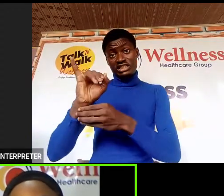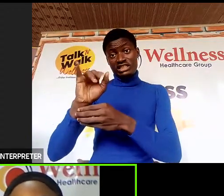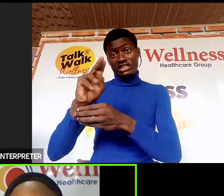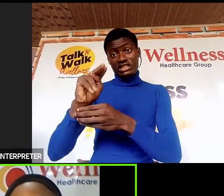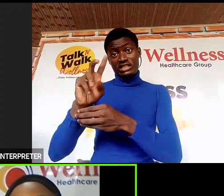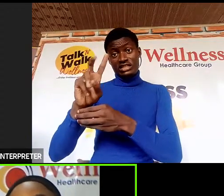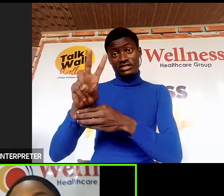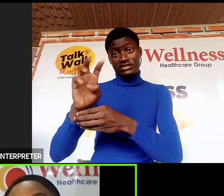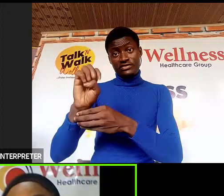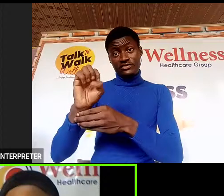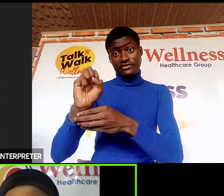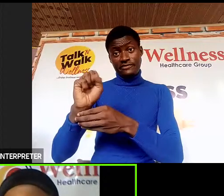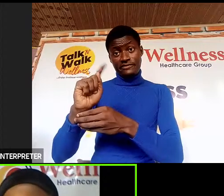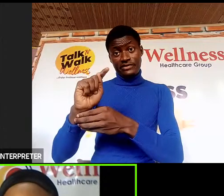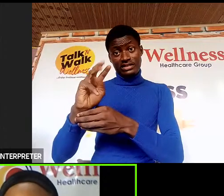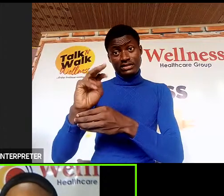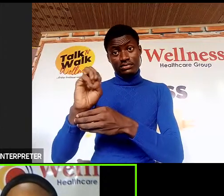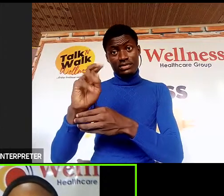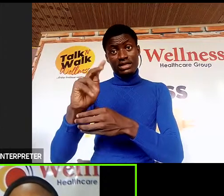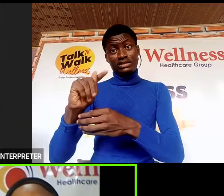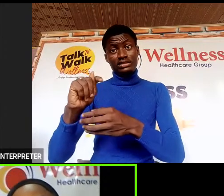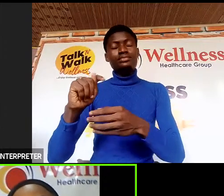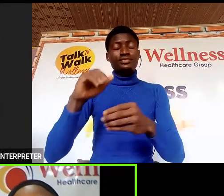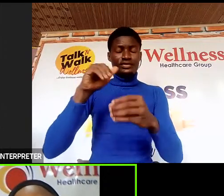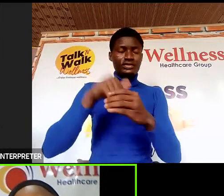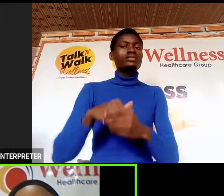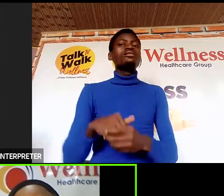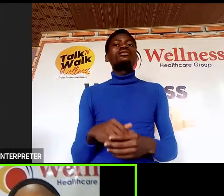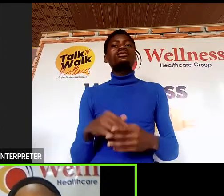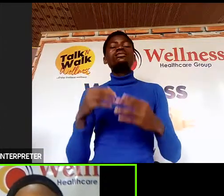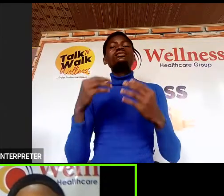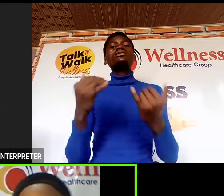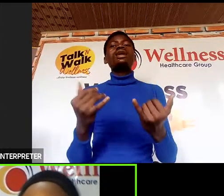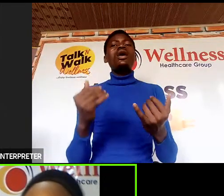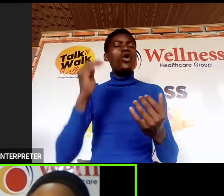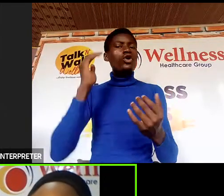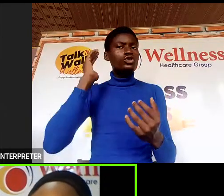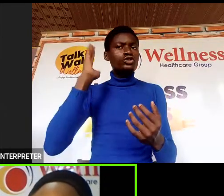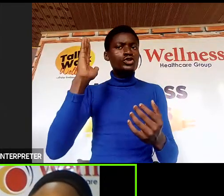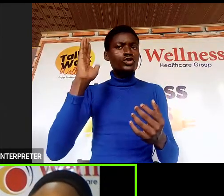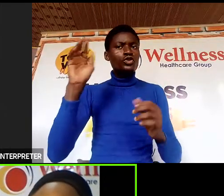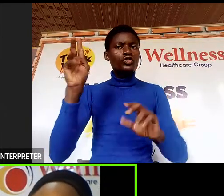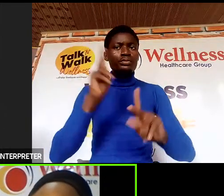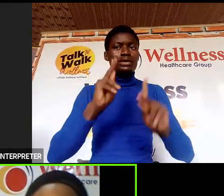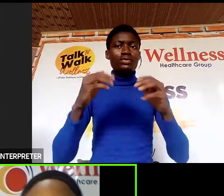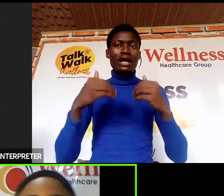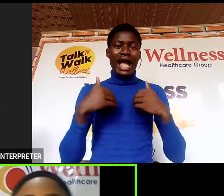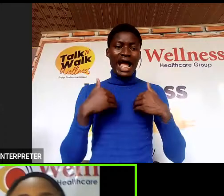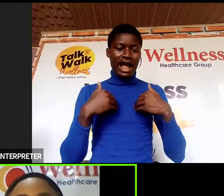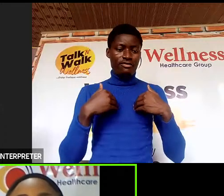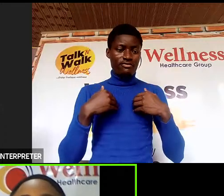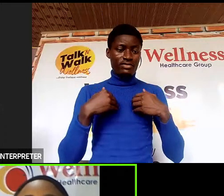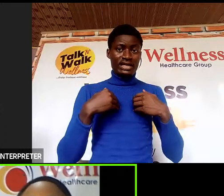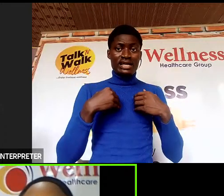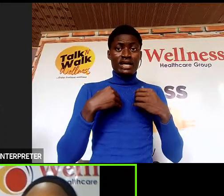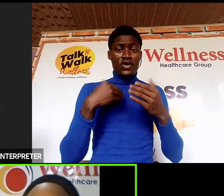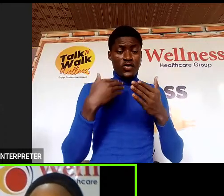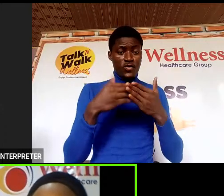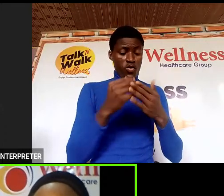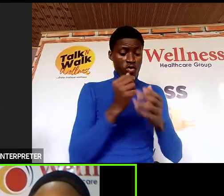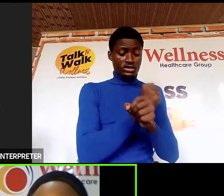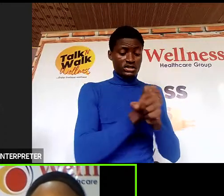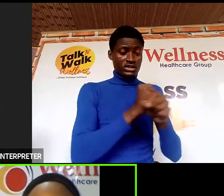sleep. Should people have savings for investment separately and savings for emergency separately? And do you want